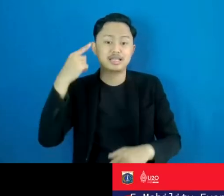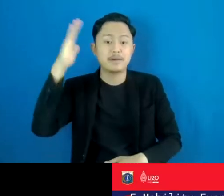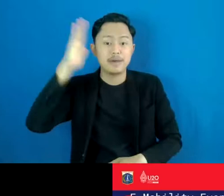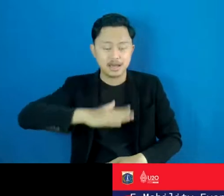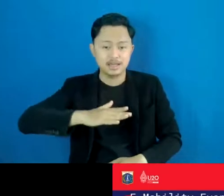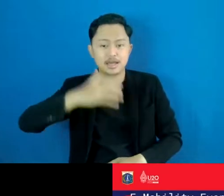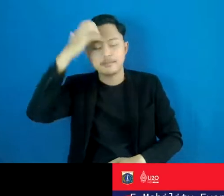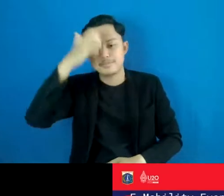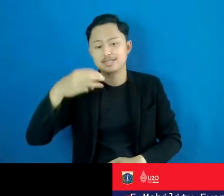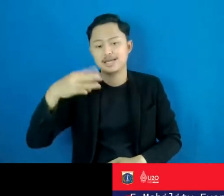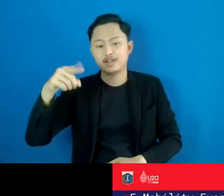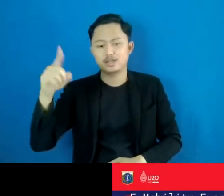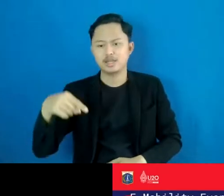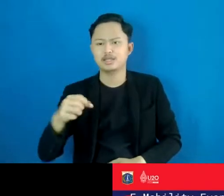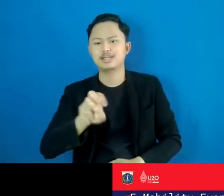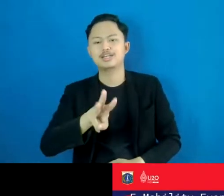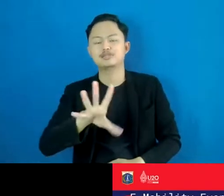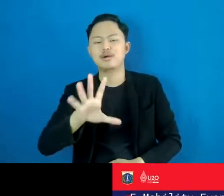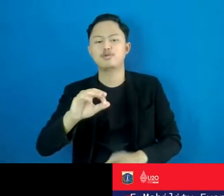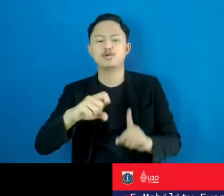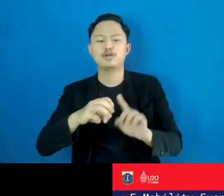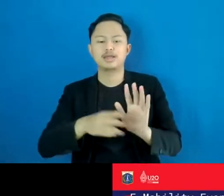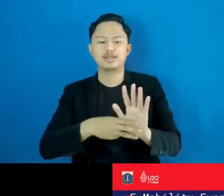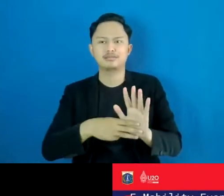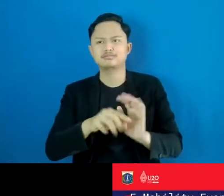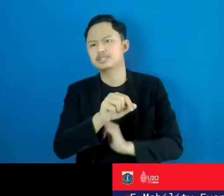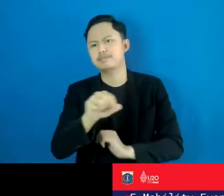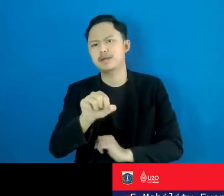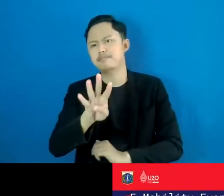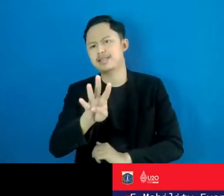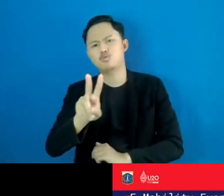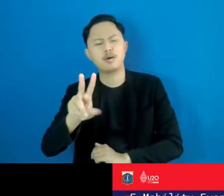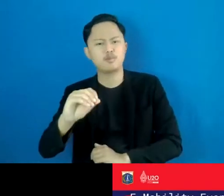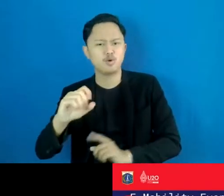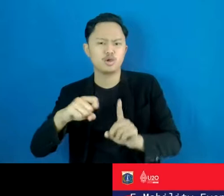operated between 350 kilometers to 425 kilometers.